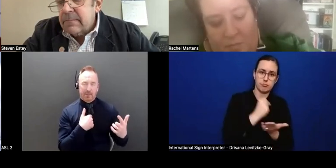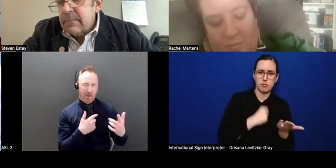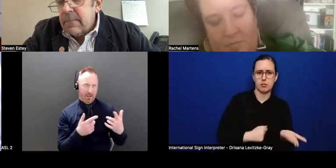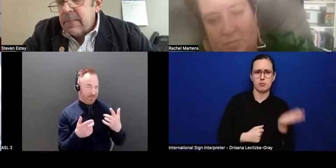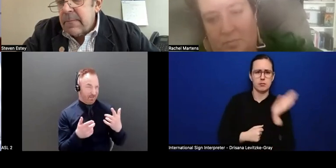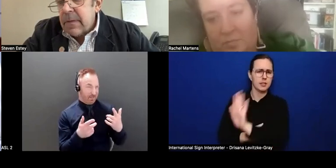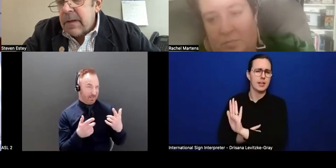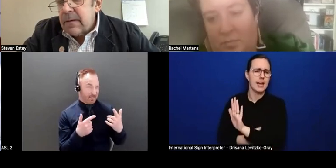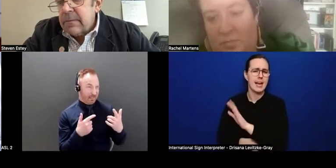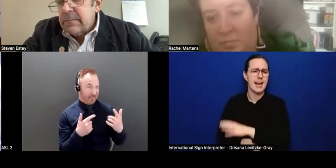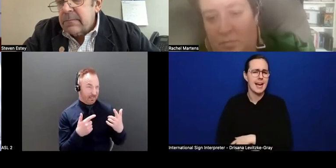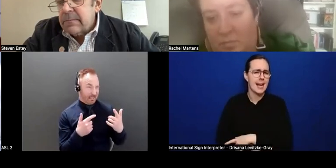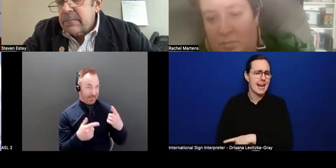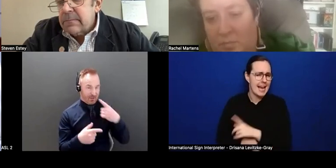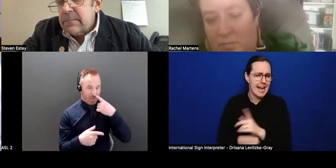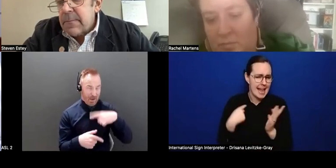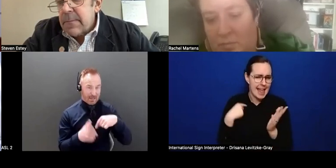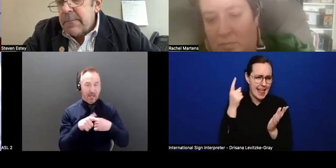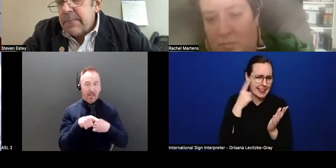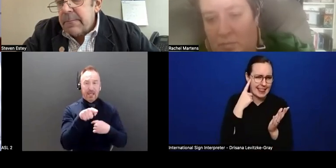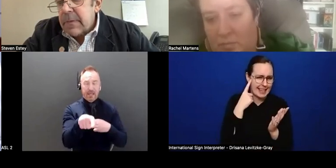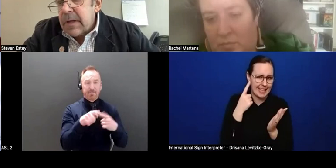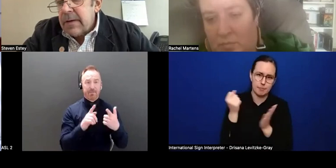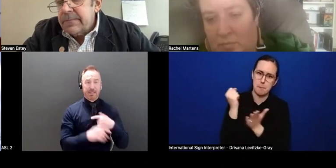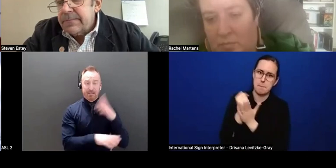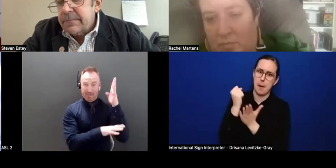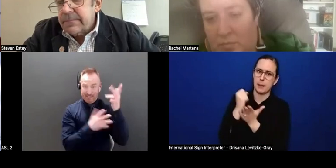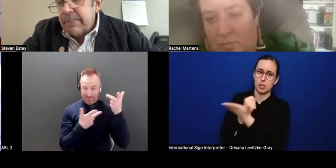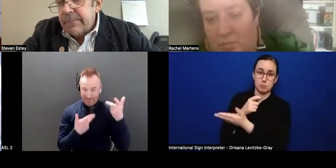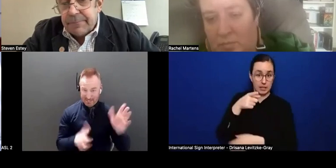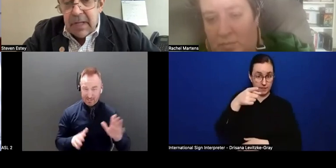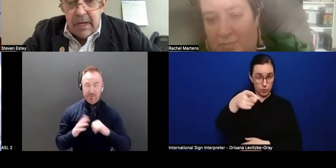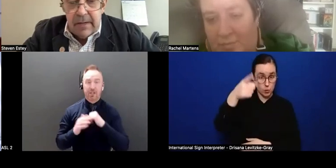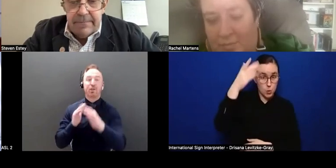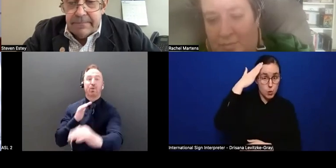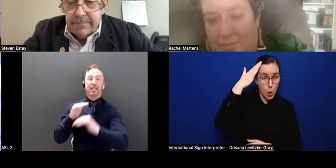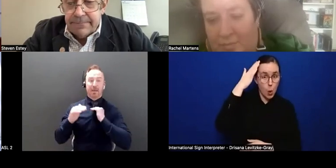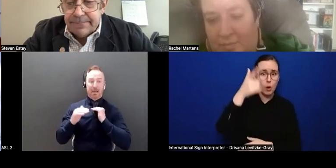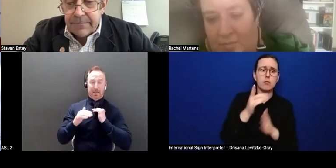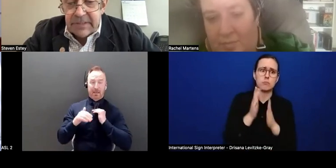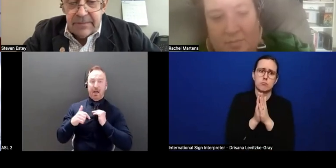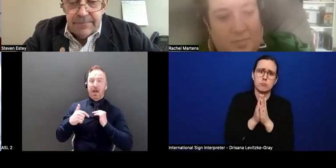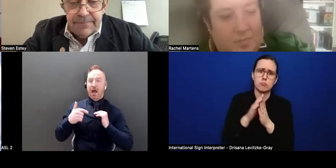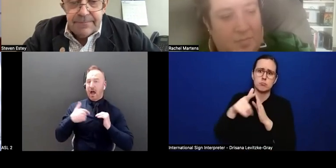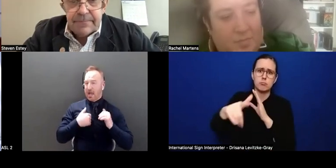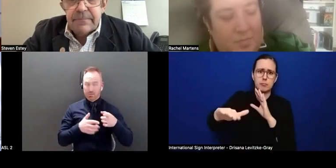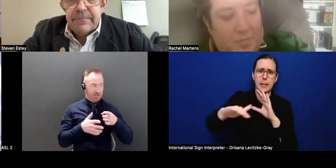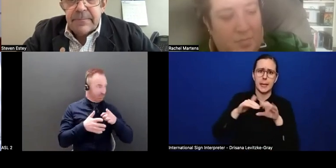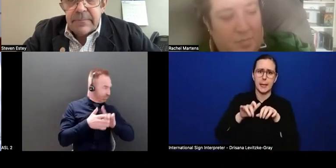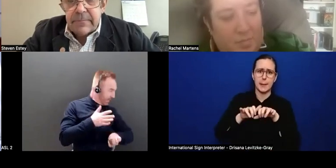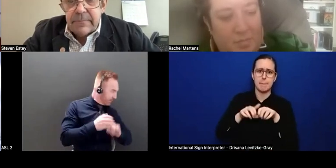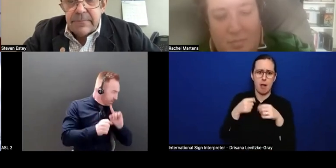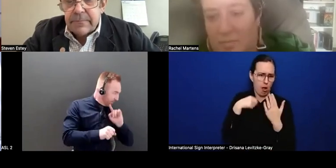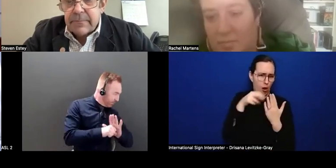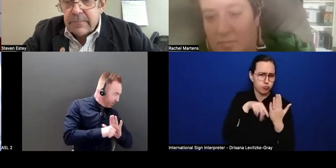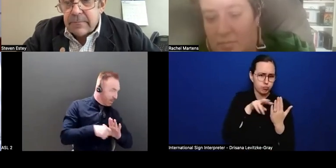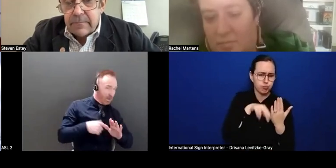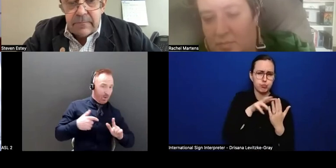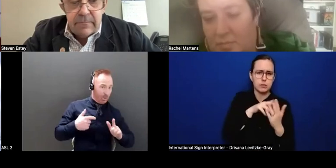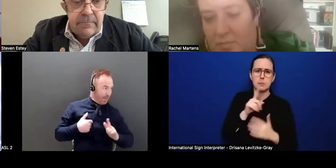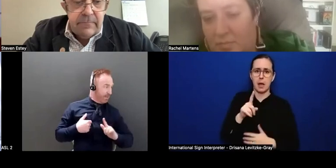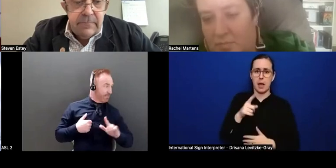could email me after this presentation, I'll certainly check to confirm that we haven't published anything yet,